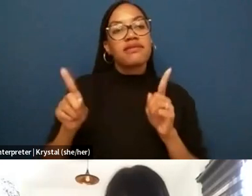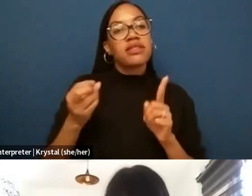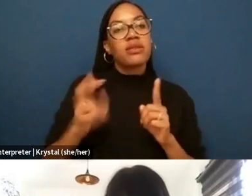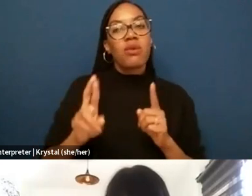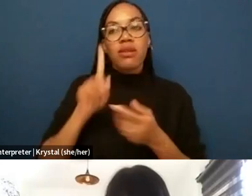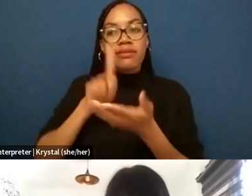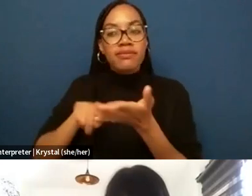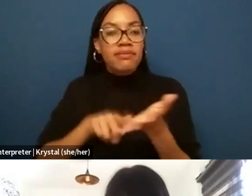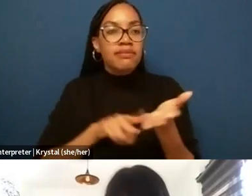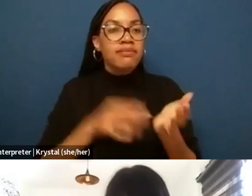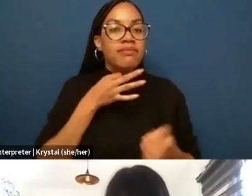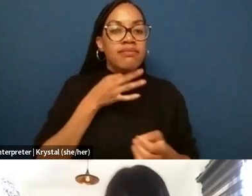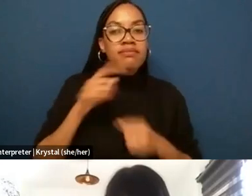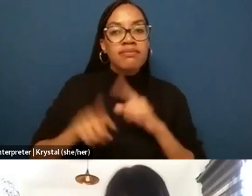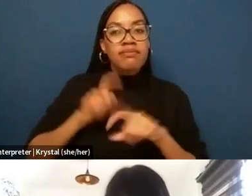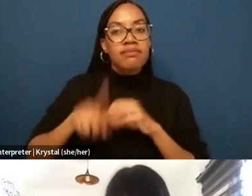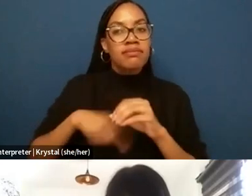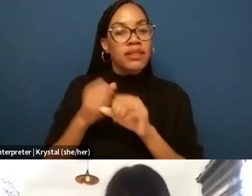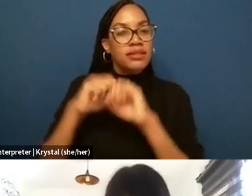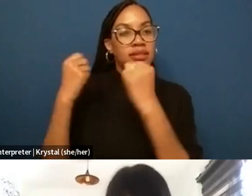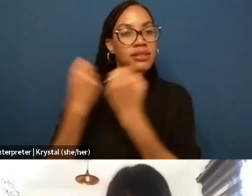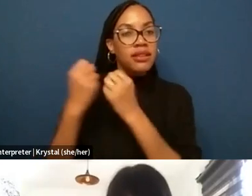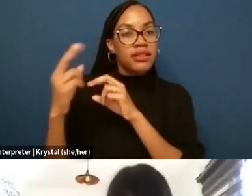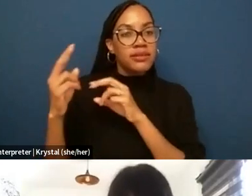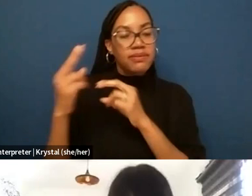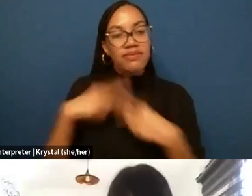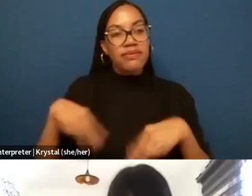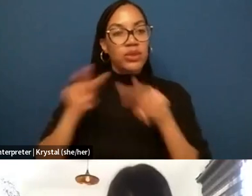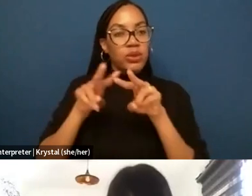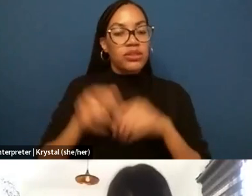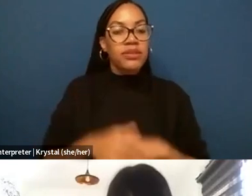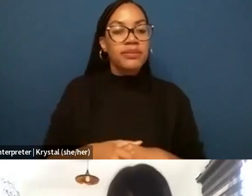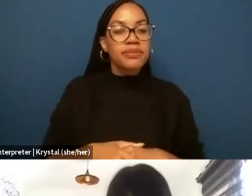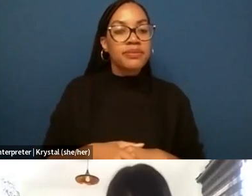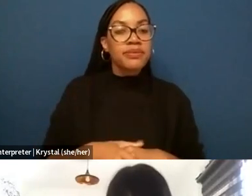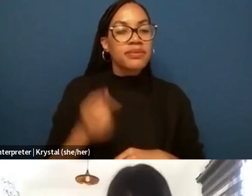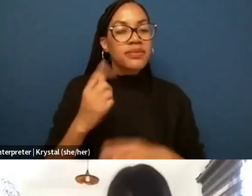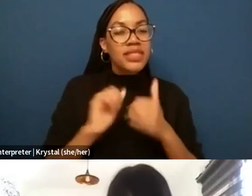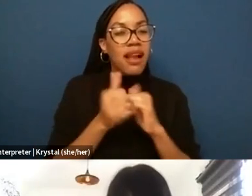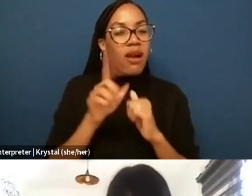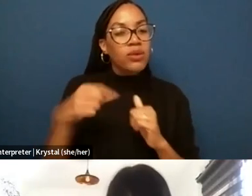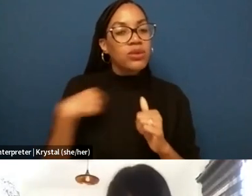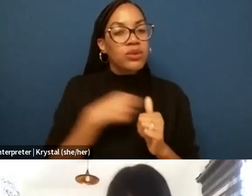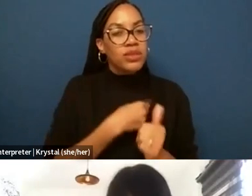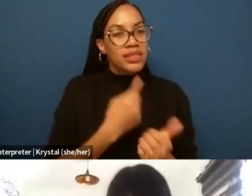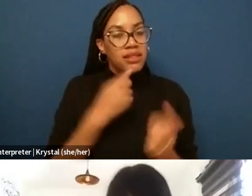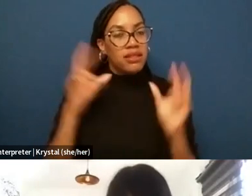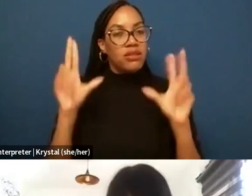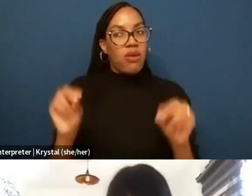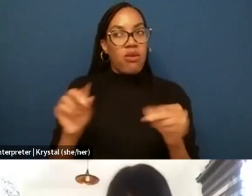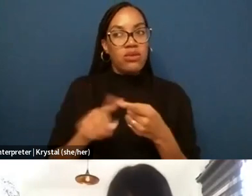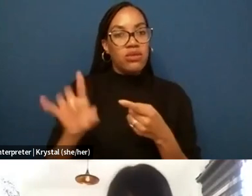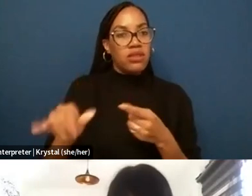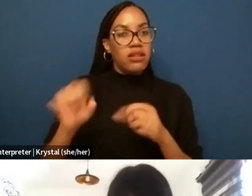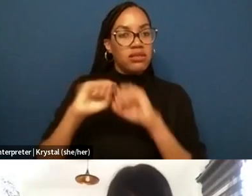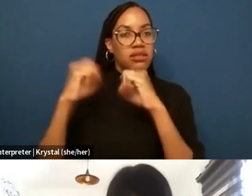society. But how can we say no to a harmful and restrictive sense of normality? How can we honor all